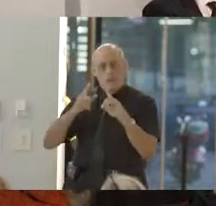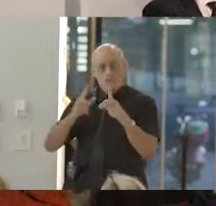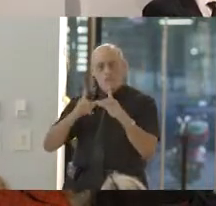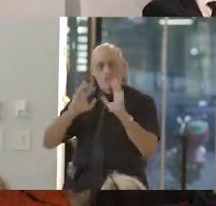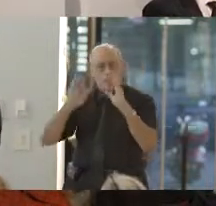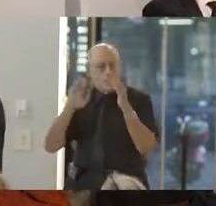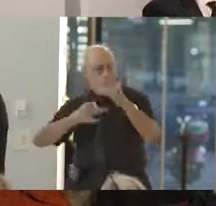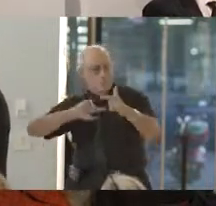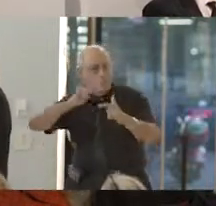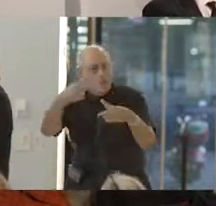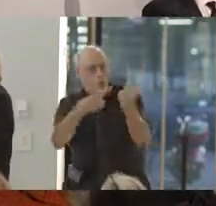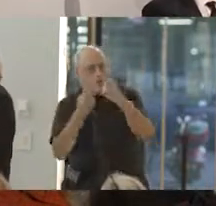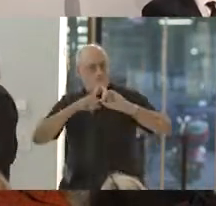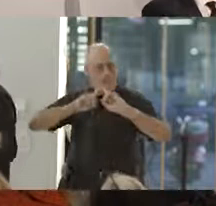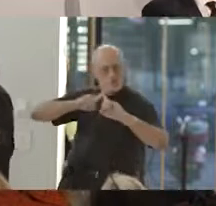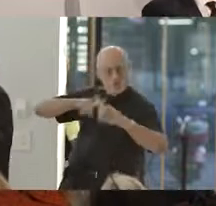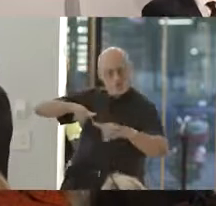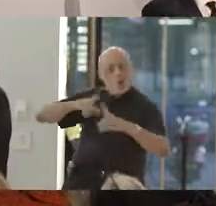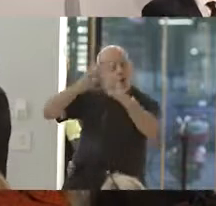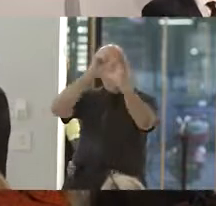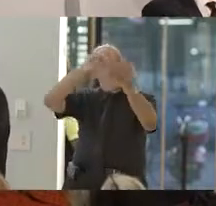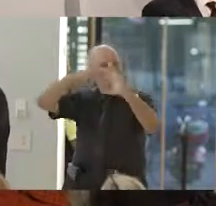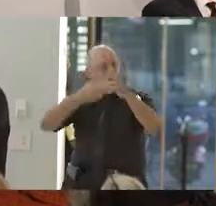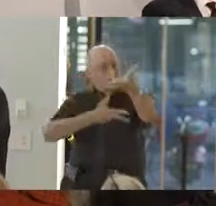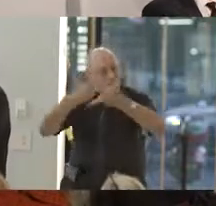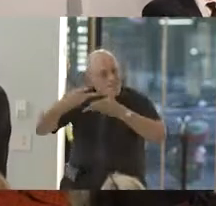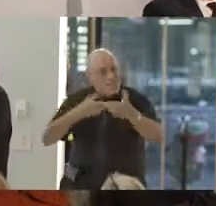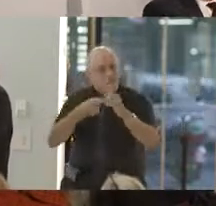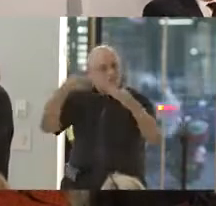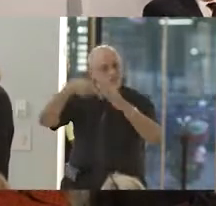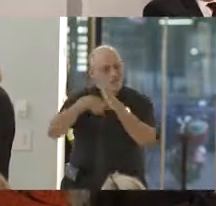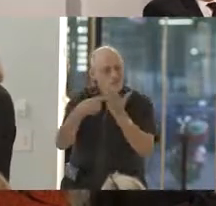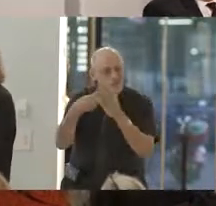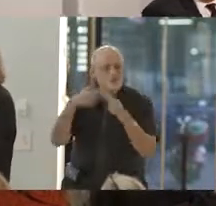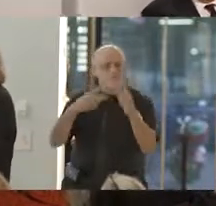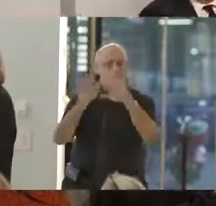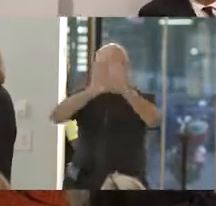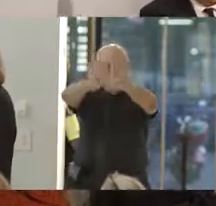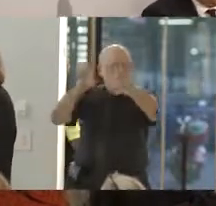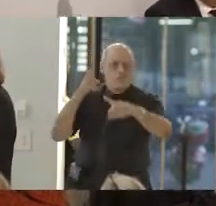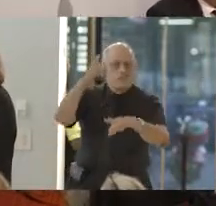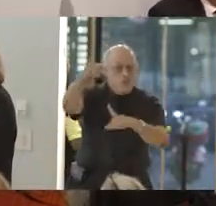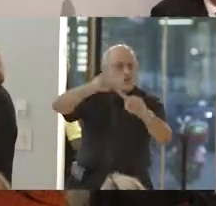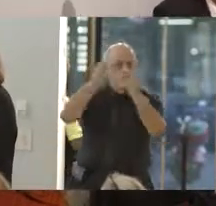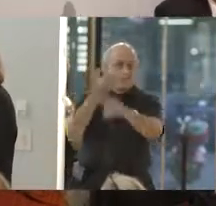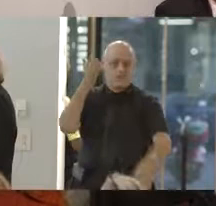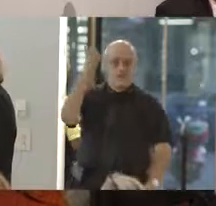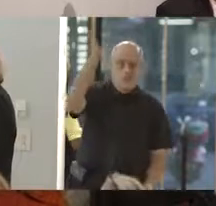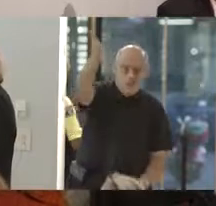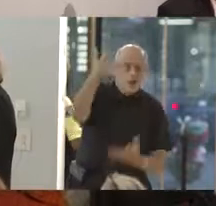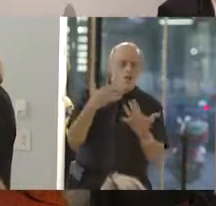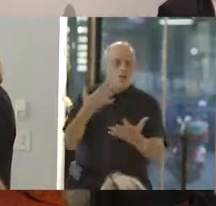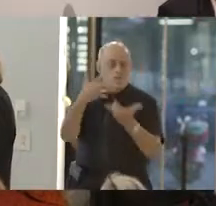general Q&A. And I'll reiterate, our intention is to engage people in more deep discussions on design on the board. And we have members of the project team waiting